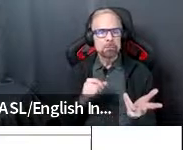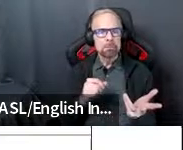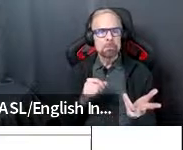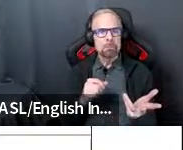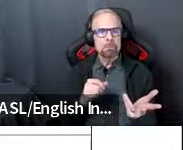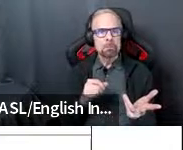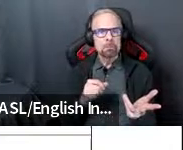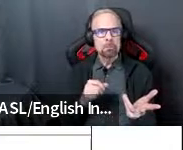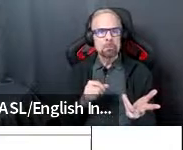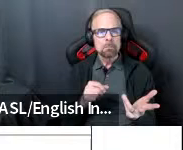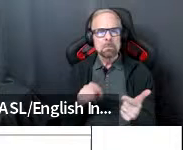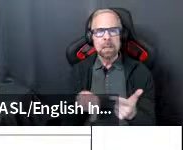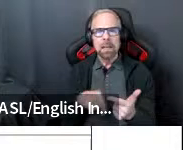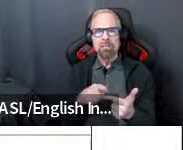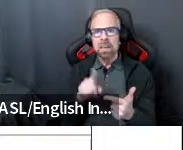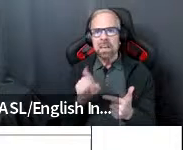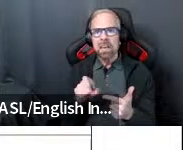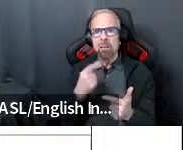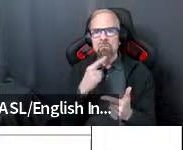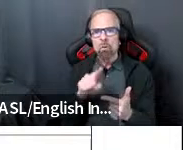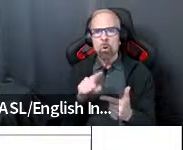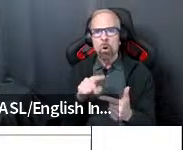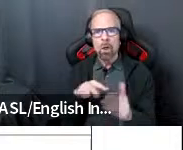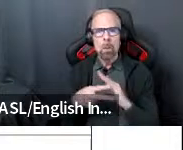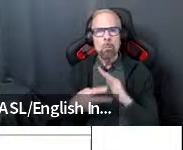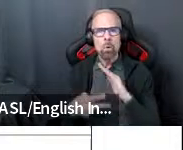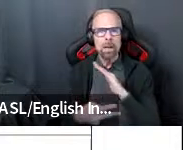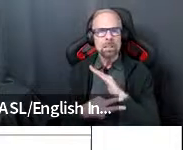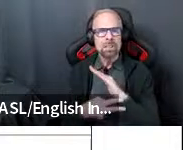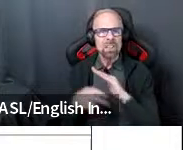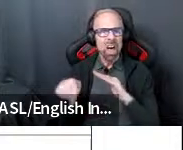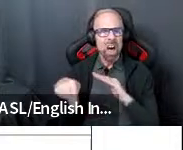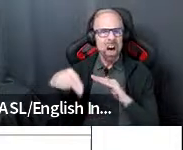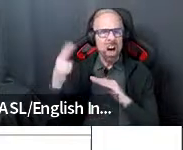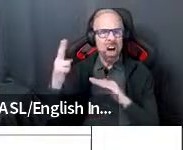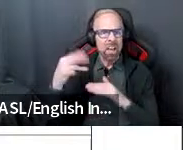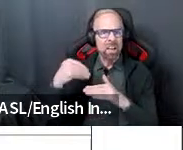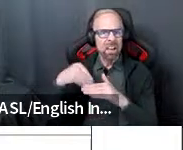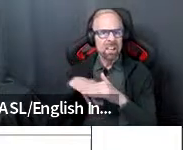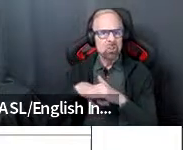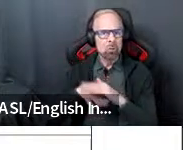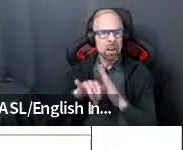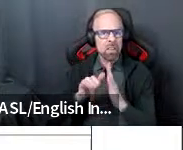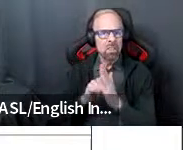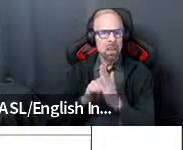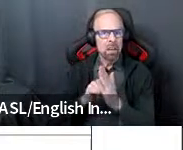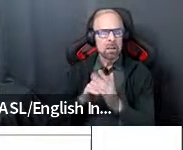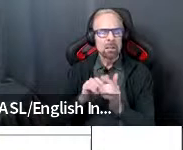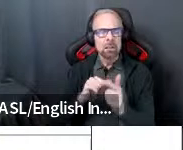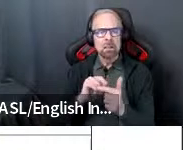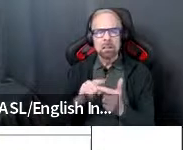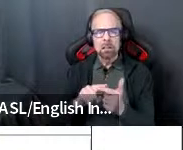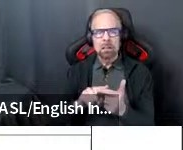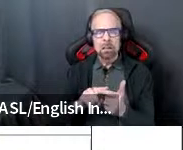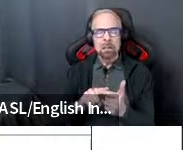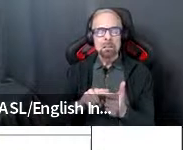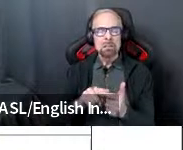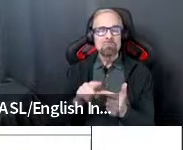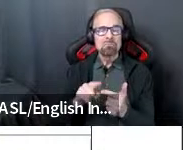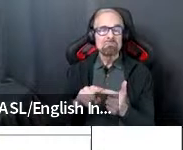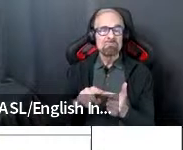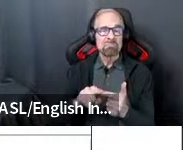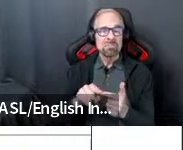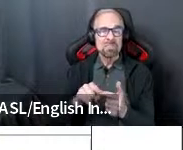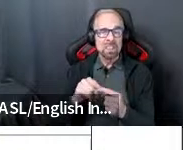main span of the bridge for the height and ensuring this ADA compliance, would be like elevators or ramps would be great. I don't